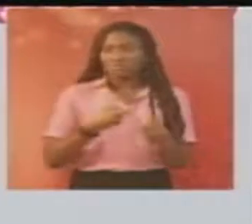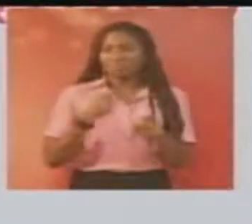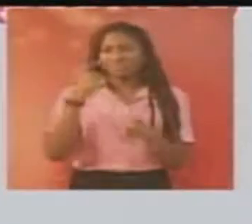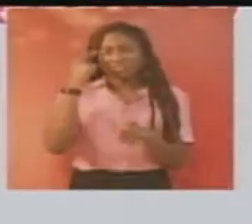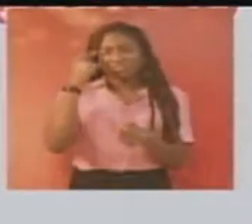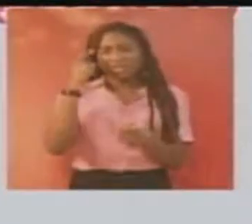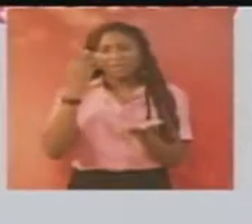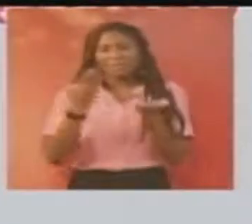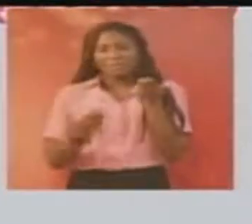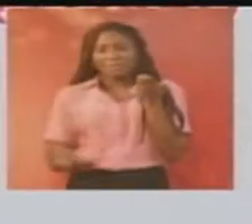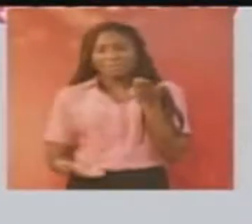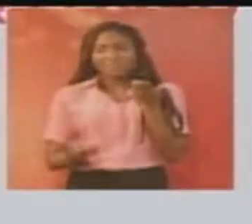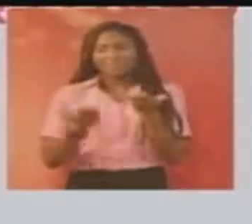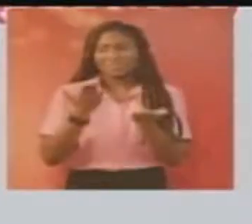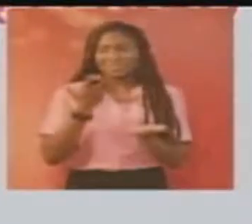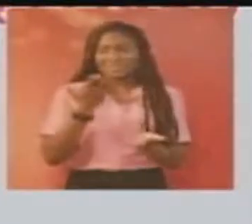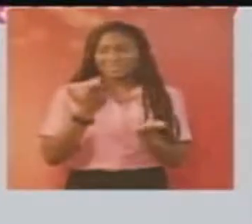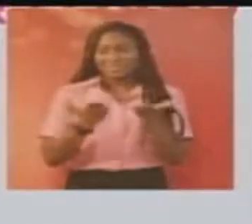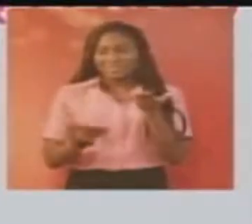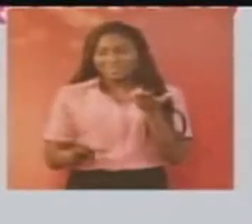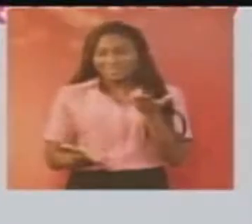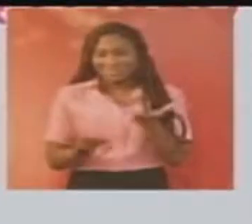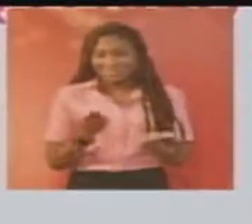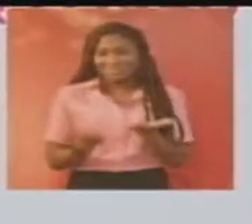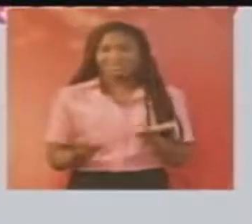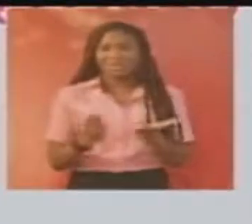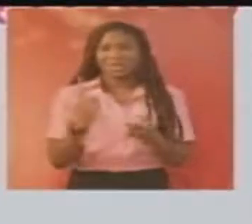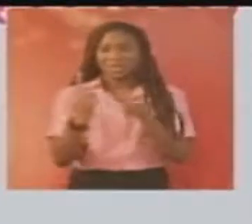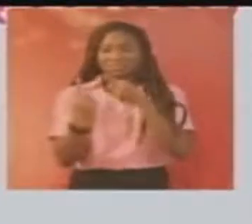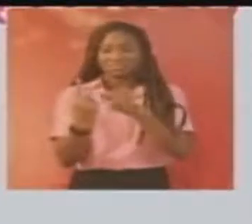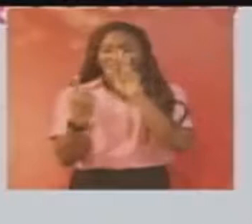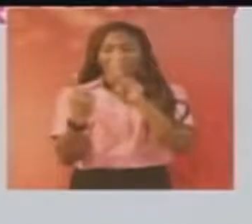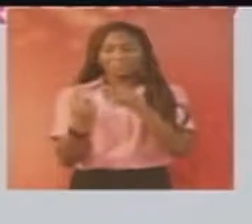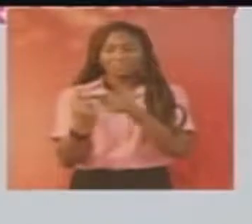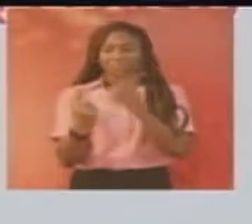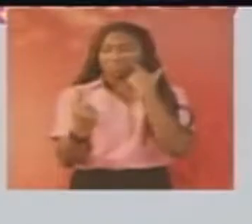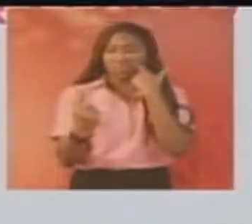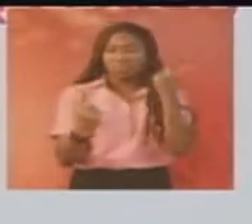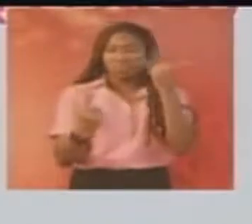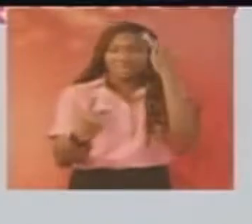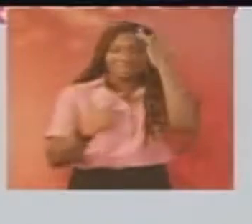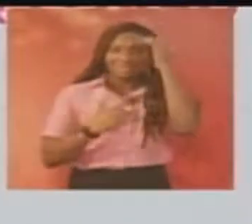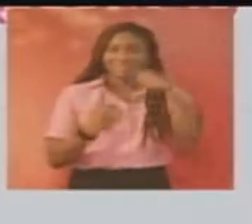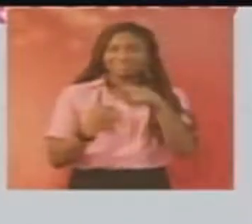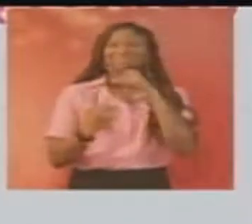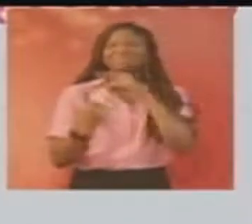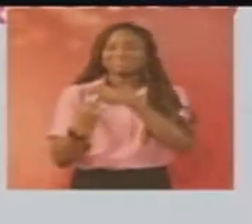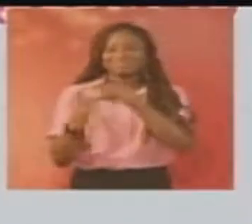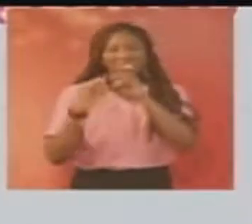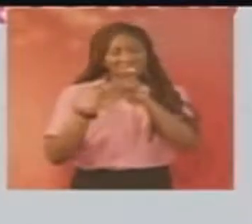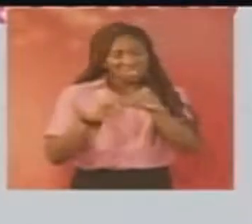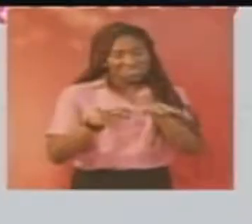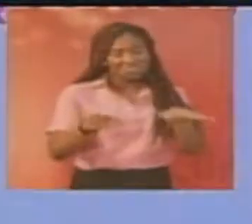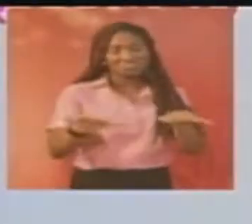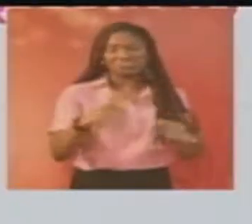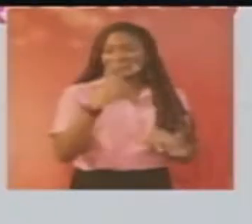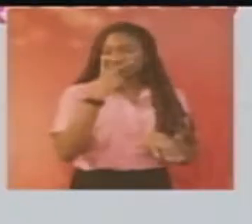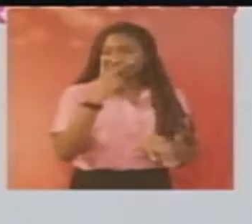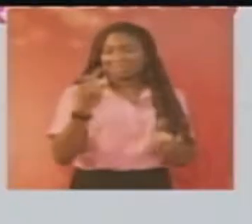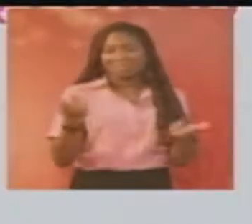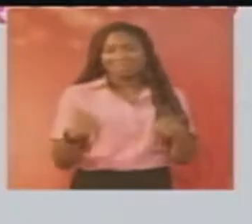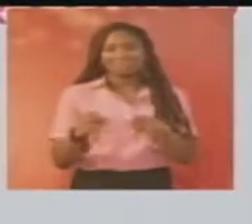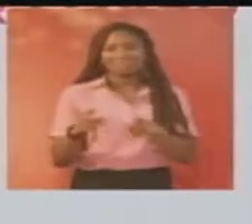a mildly symptomatic or even an asymptomatic individual. So we're still seeing both patterns of occurrence at this point in